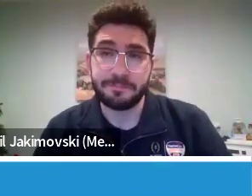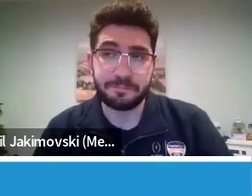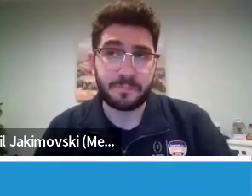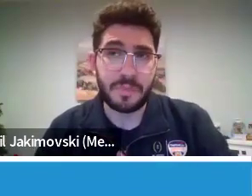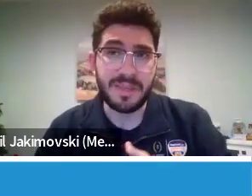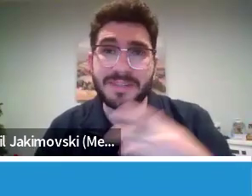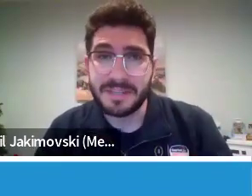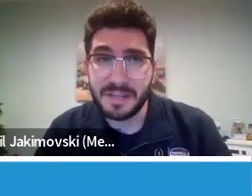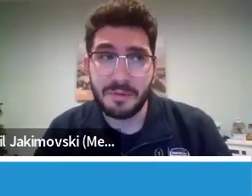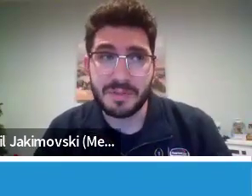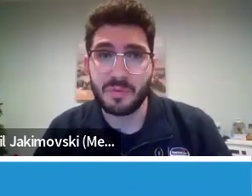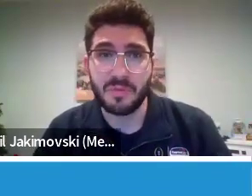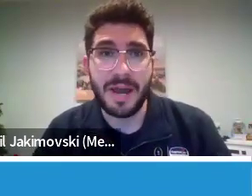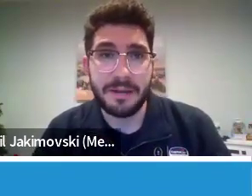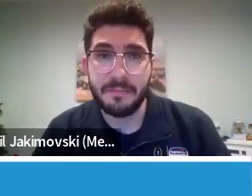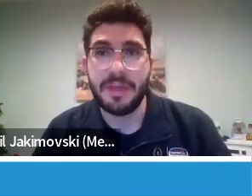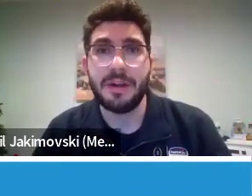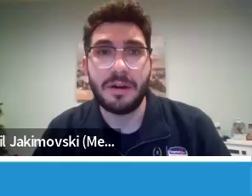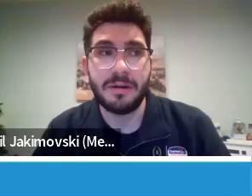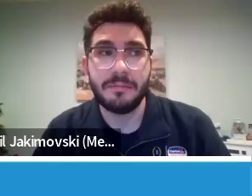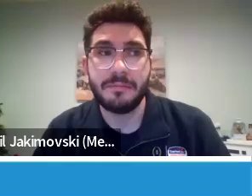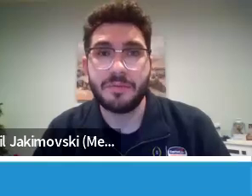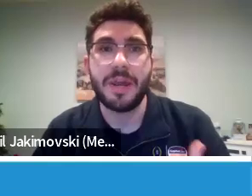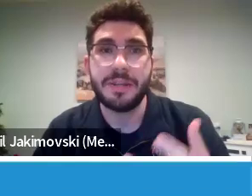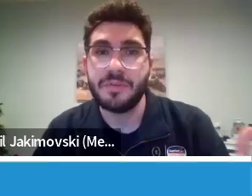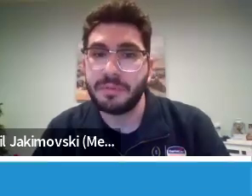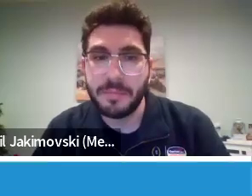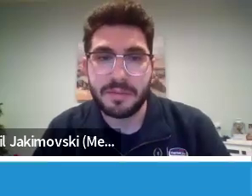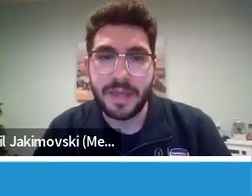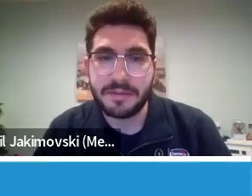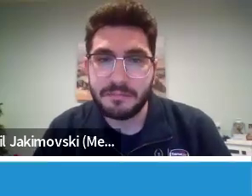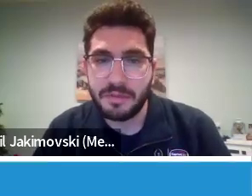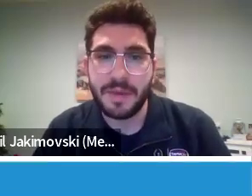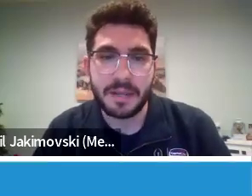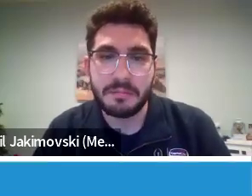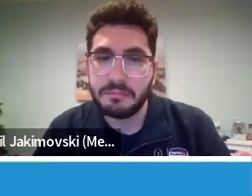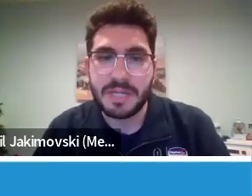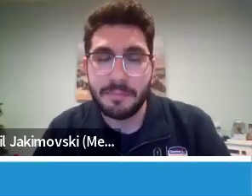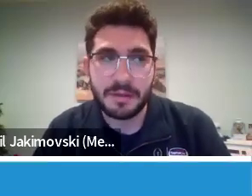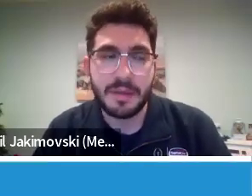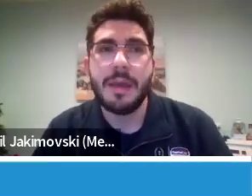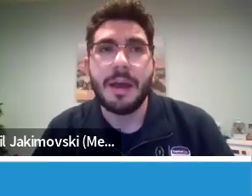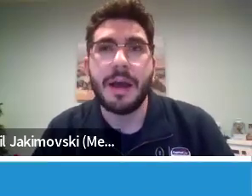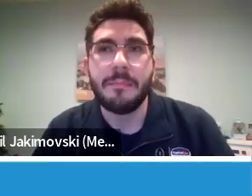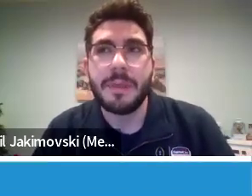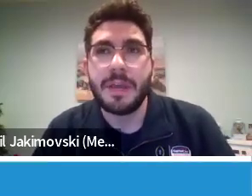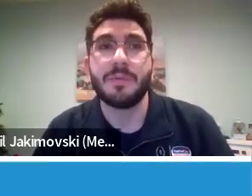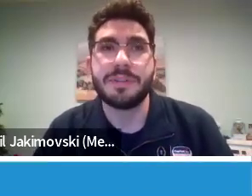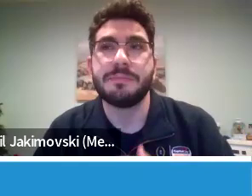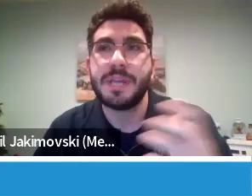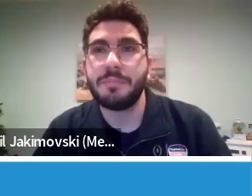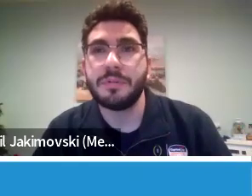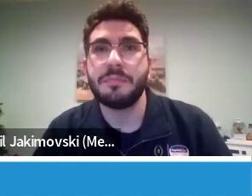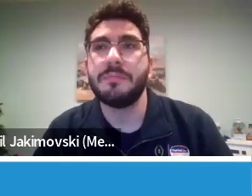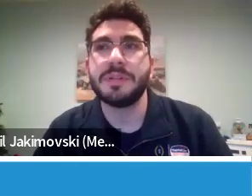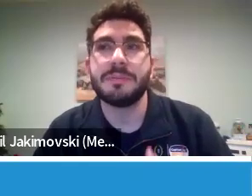the existing commitments worldwide that are trying to implement that thematic topic, as well as